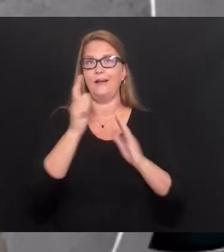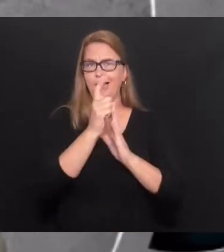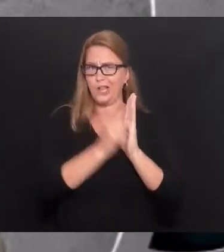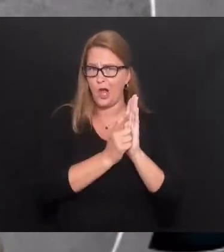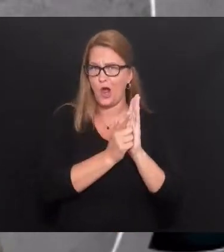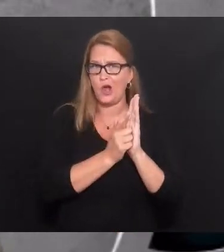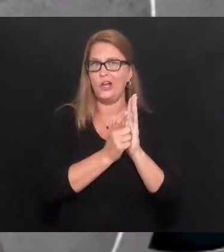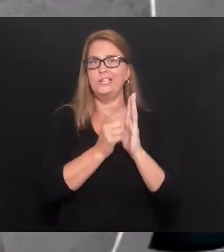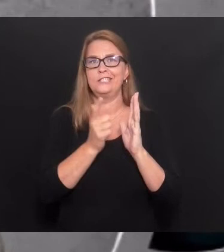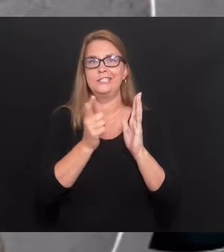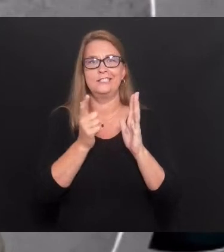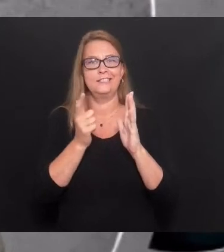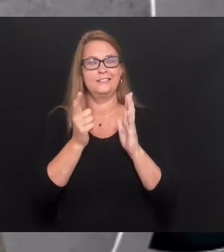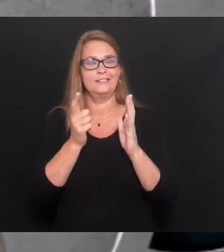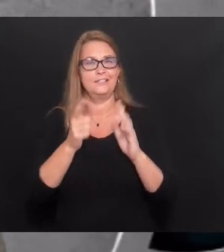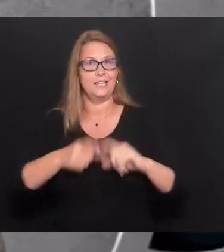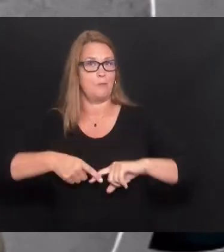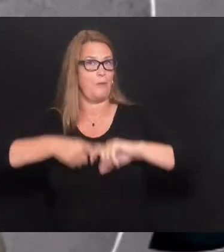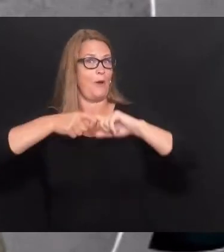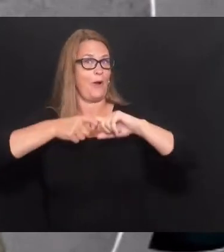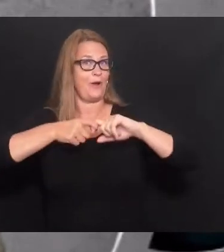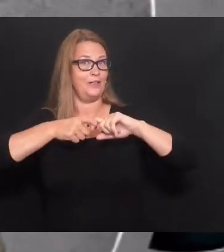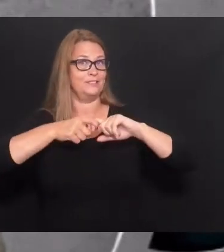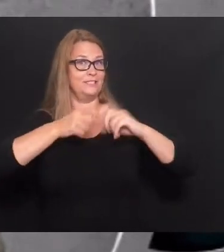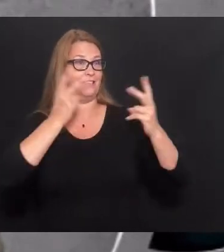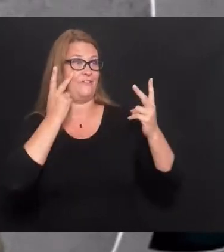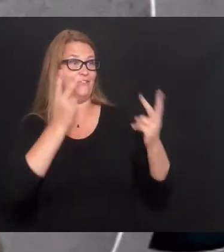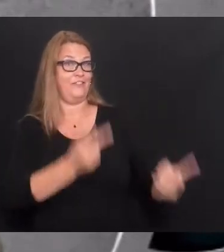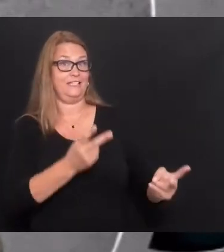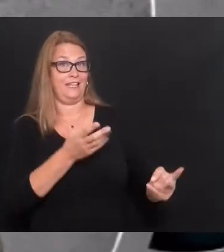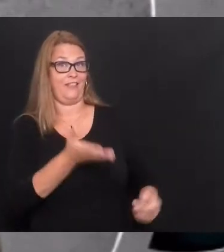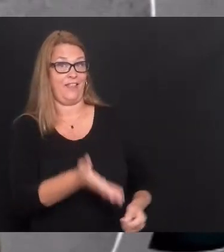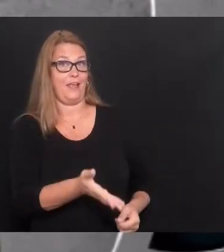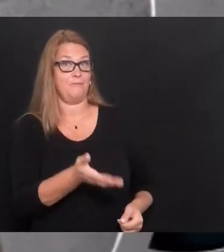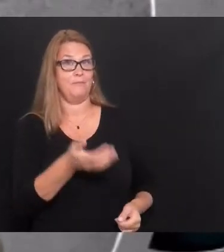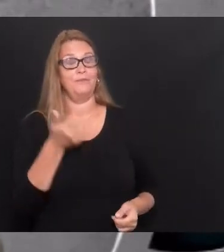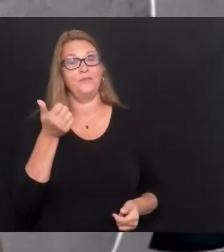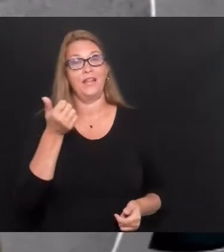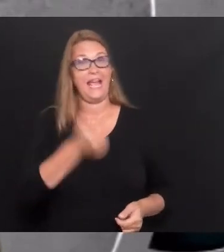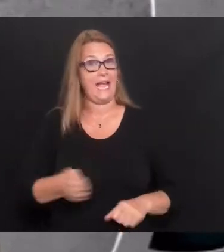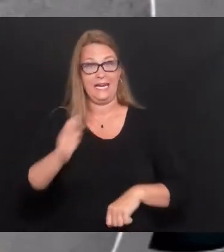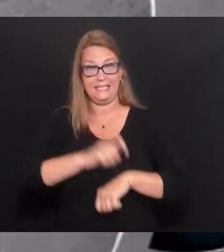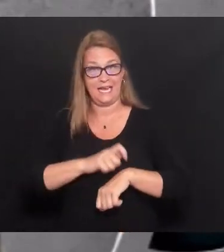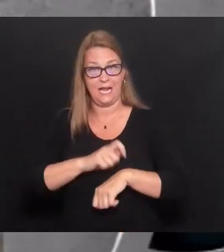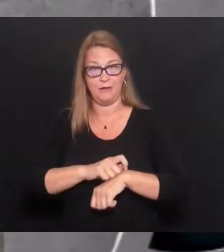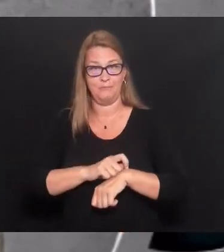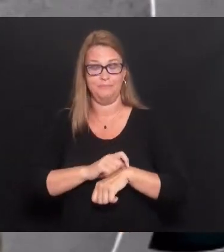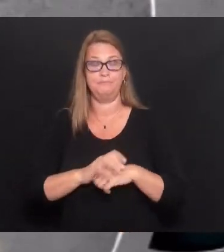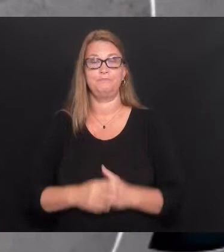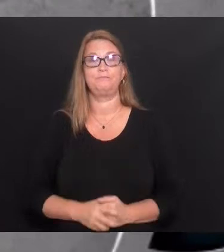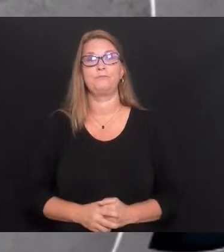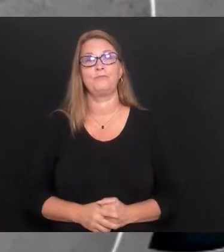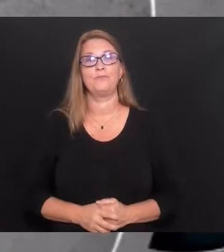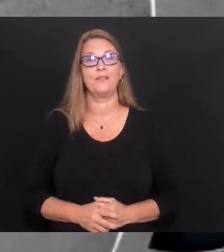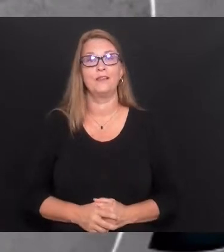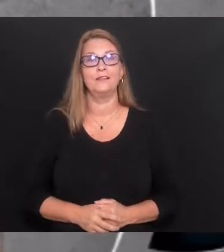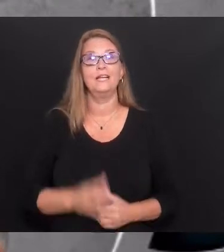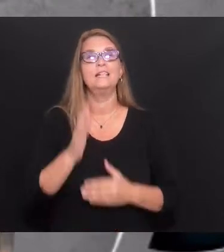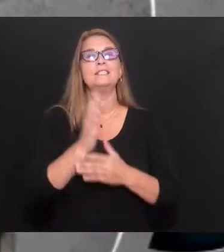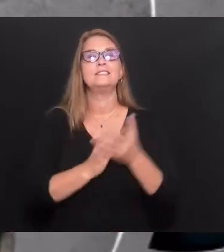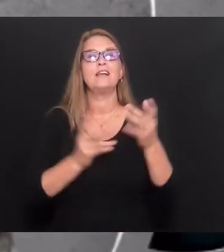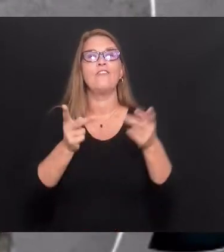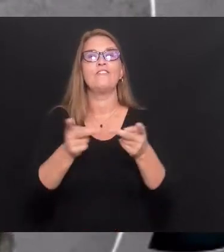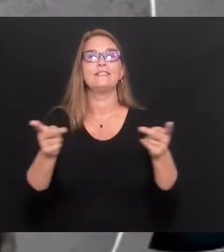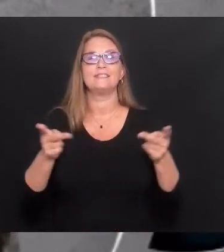that you do have the ability to see them at any time that you want. So there is no restrictions for that. But some facilities do